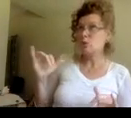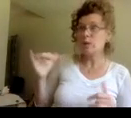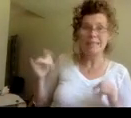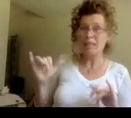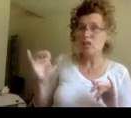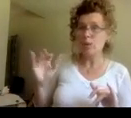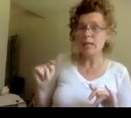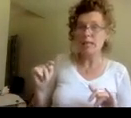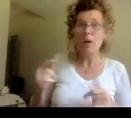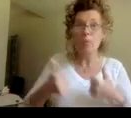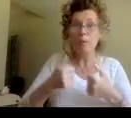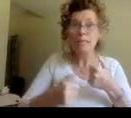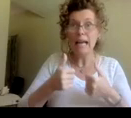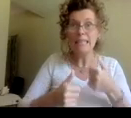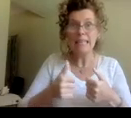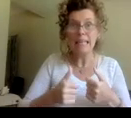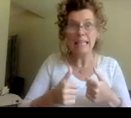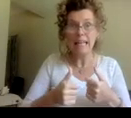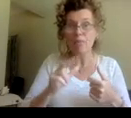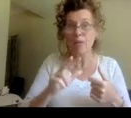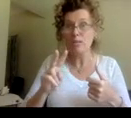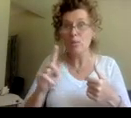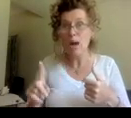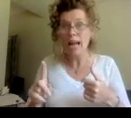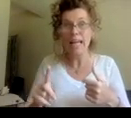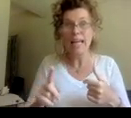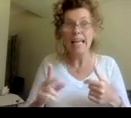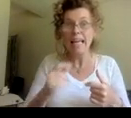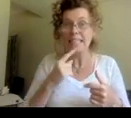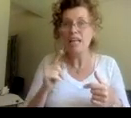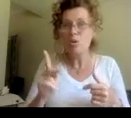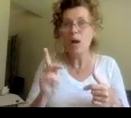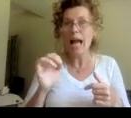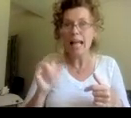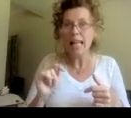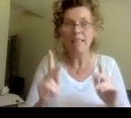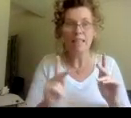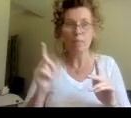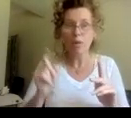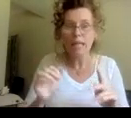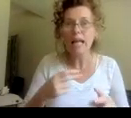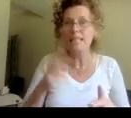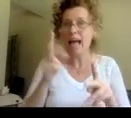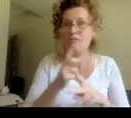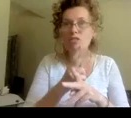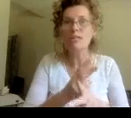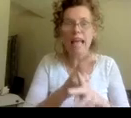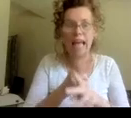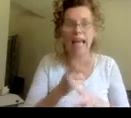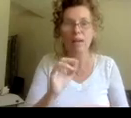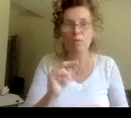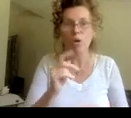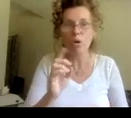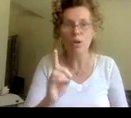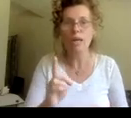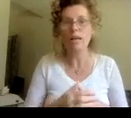last minute. The countdown timer was going 3, 2, 1, and a text, he's going, dude, kill it. These people need us. They have to stay enrolled. Like, it's just so much